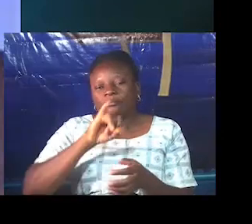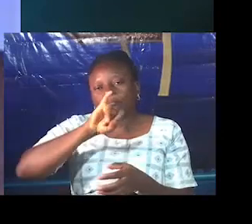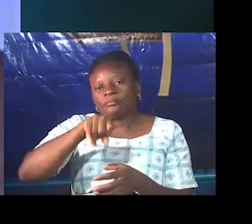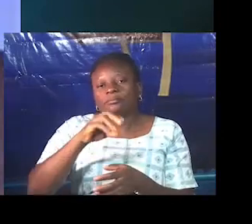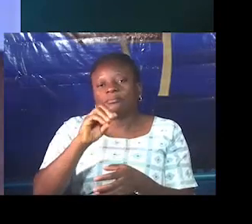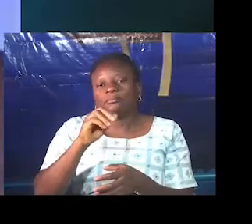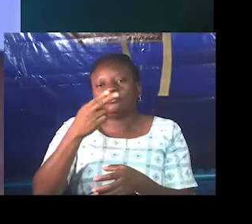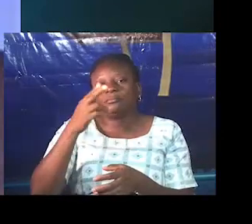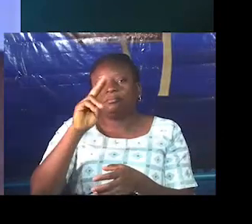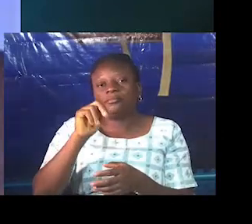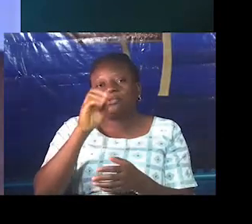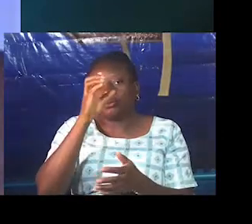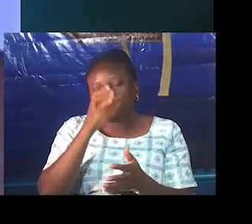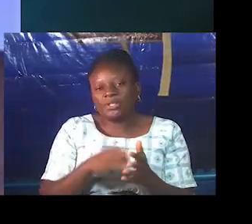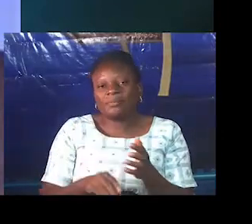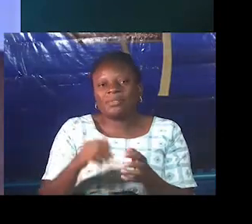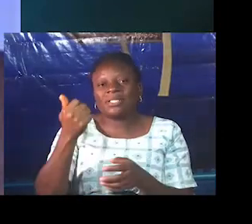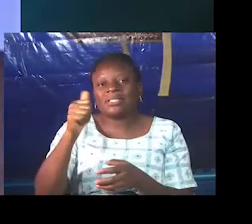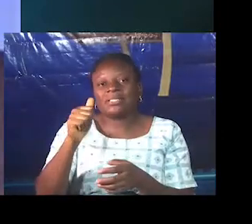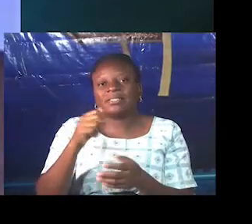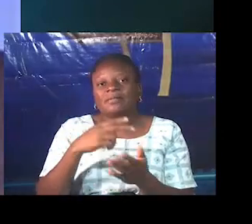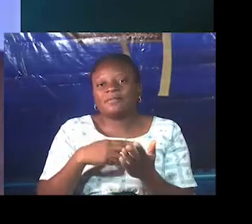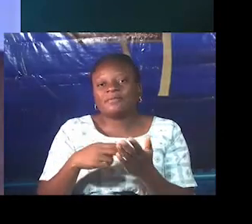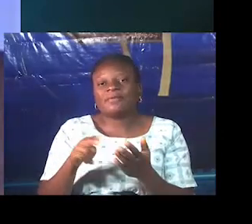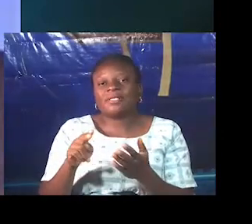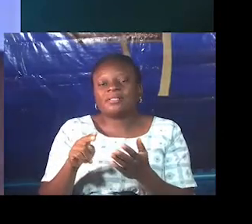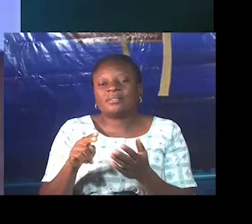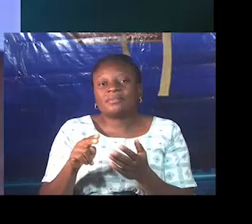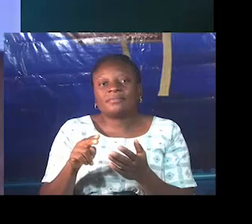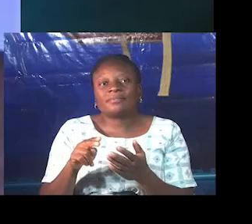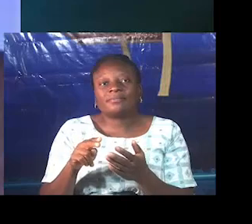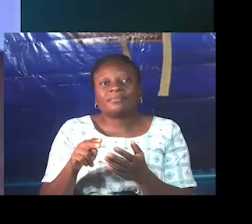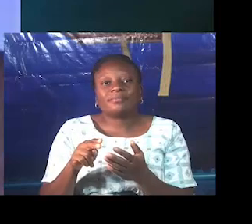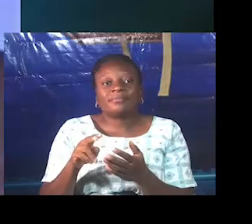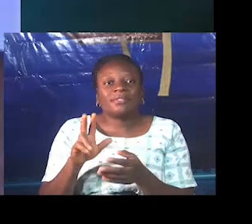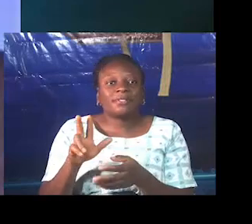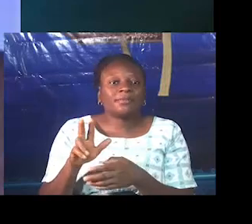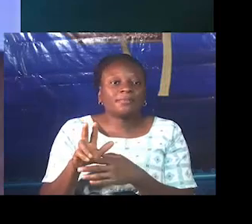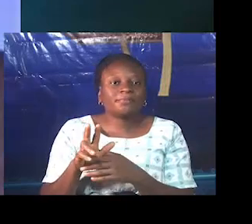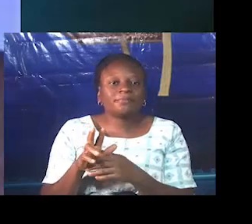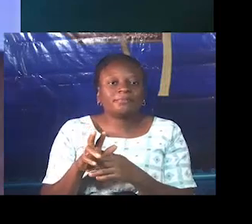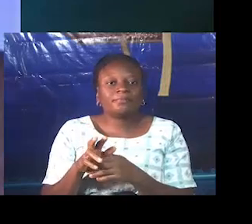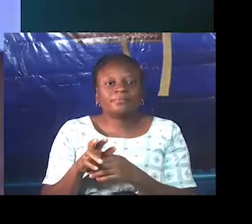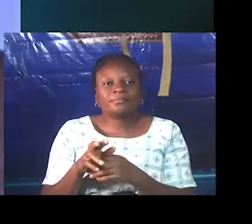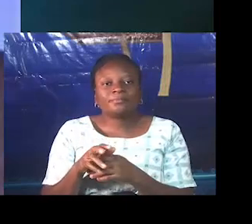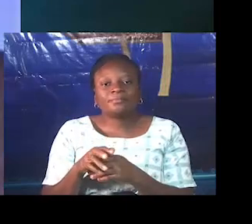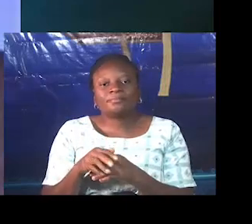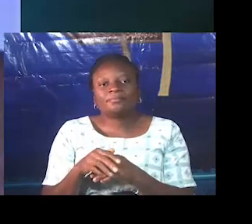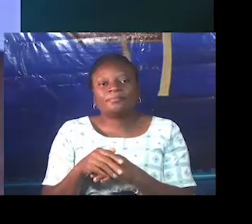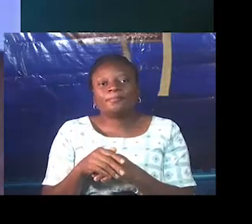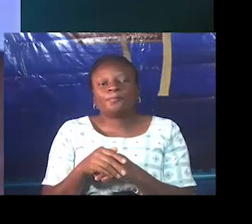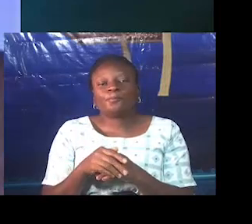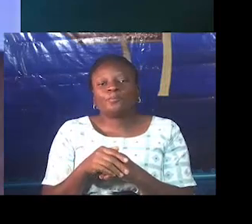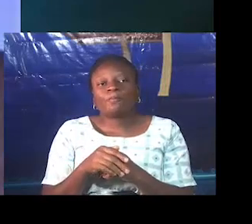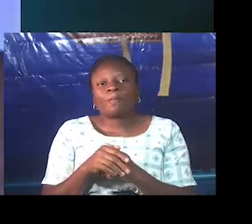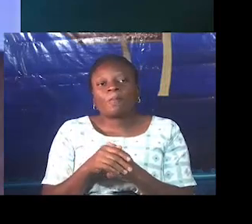voice. And a stranger will they not follow, but they will flee from him, for they know not the voice of